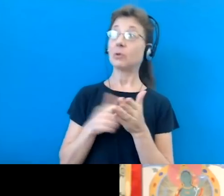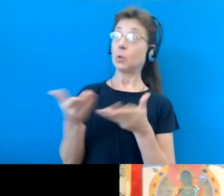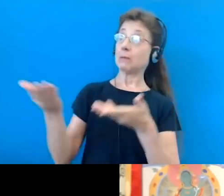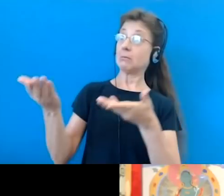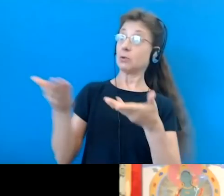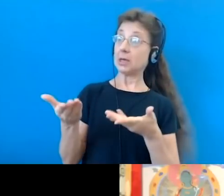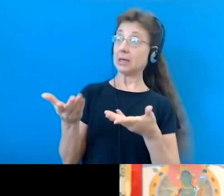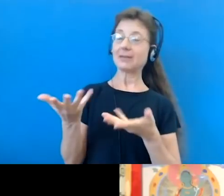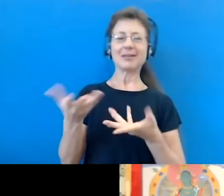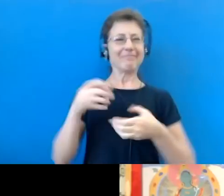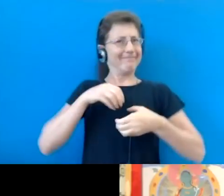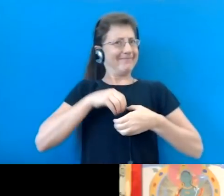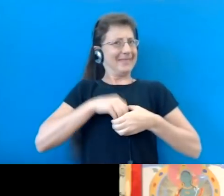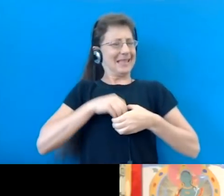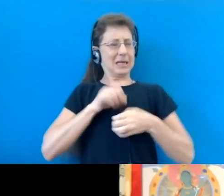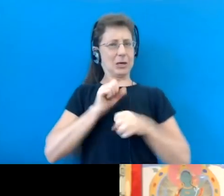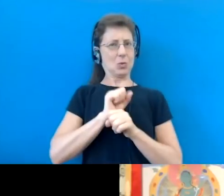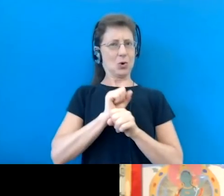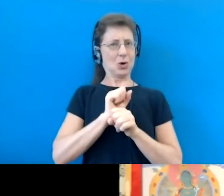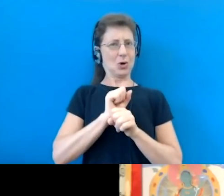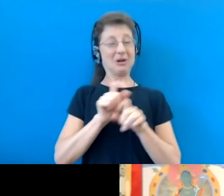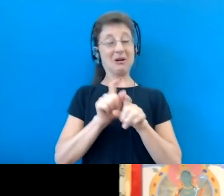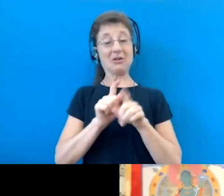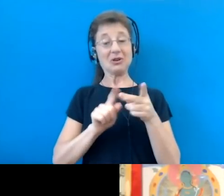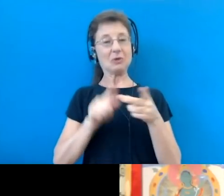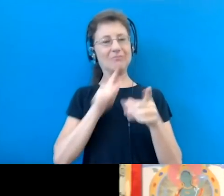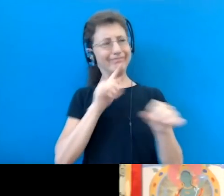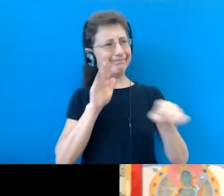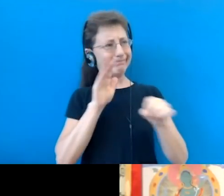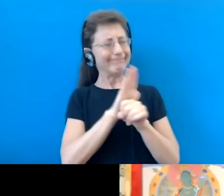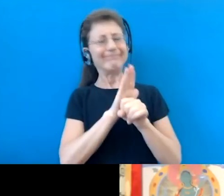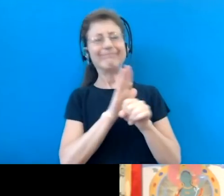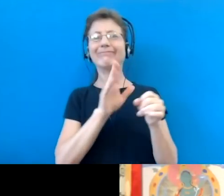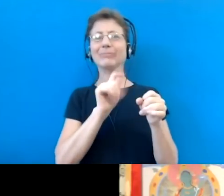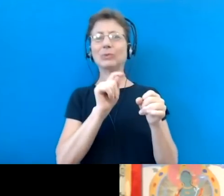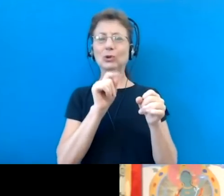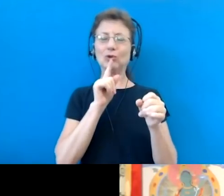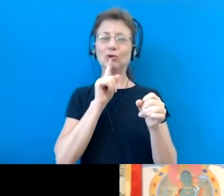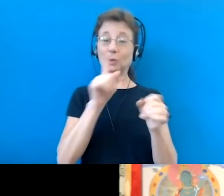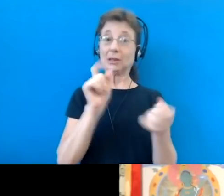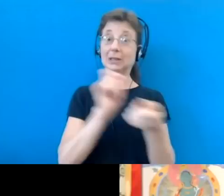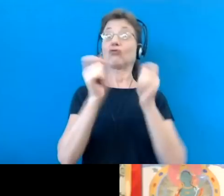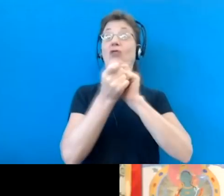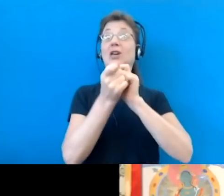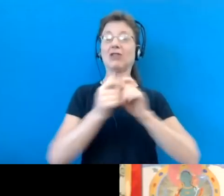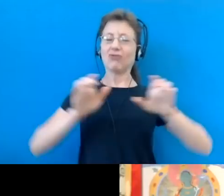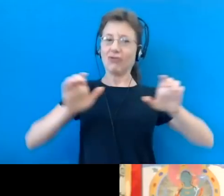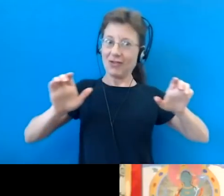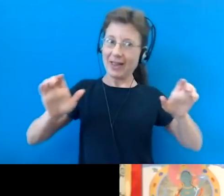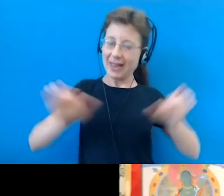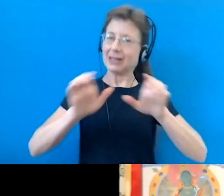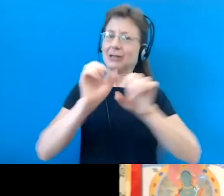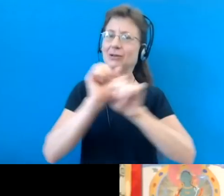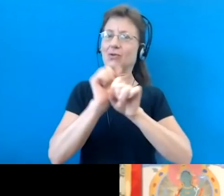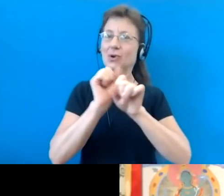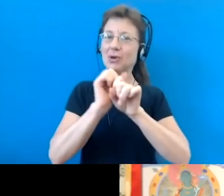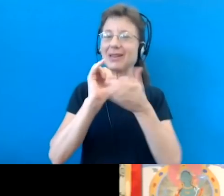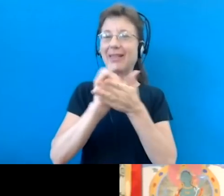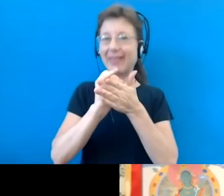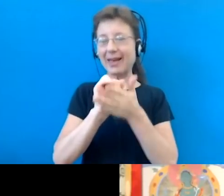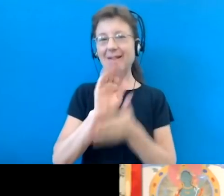this dedication to social change, to activism, in a way that leads to true transformation. It's that that bodhisattva